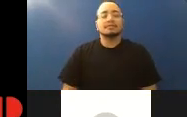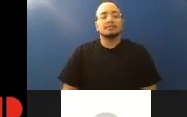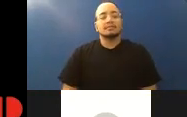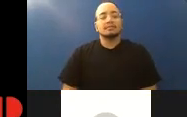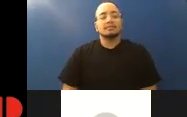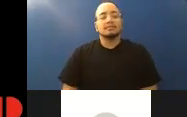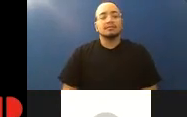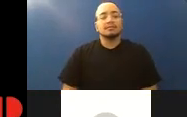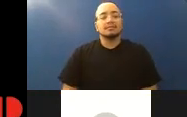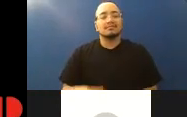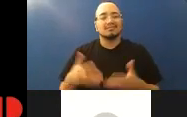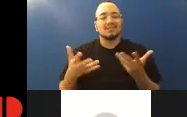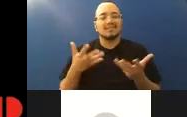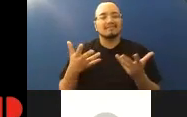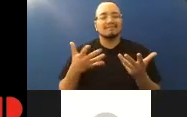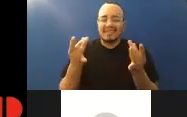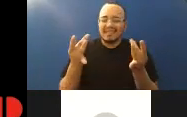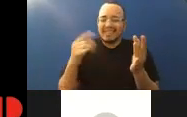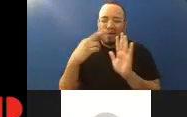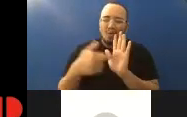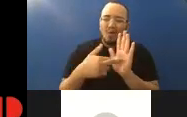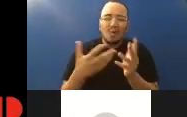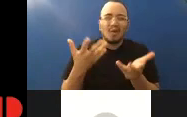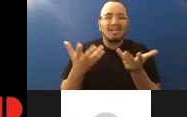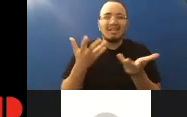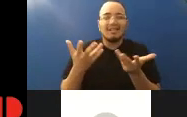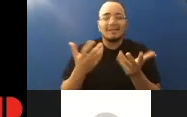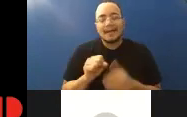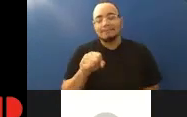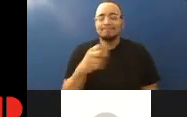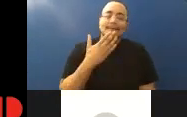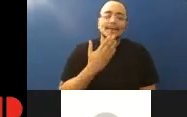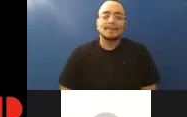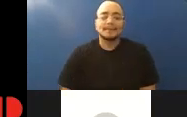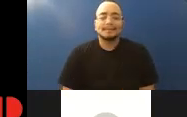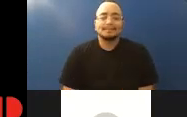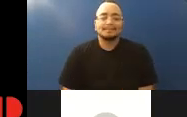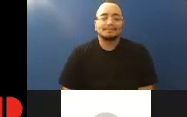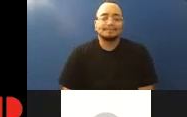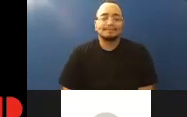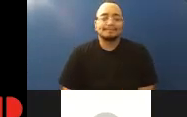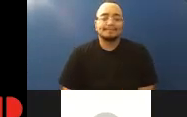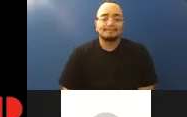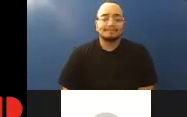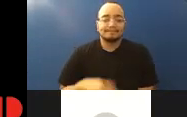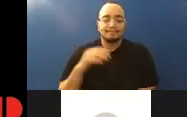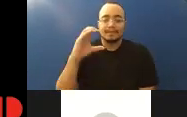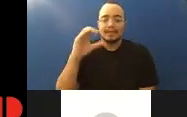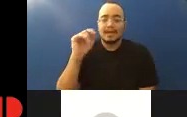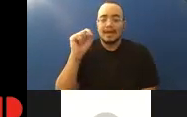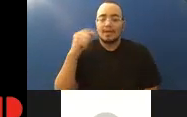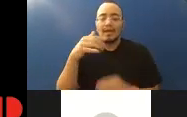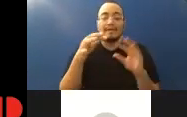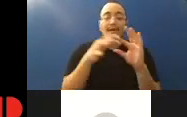in that role. Thank you. Thank you. Okay, we have a comment and two